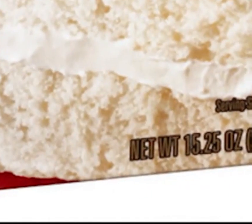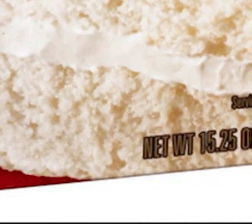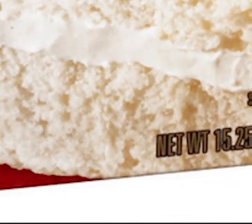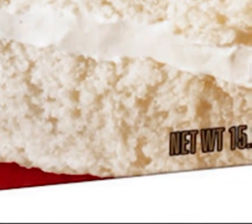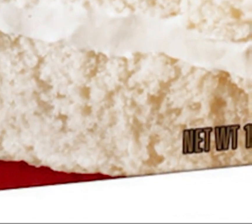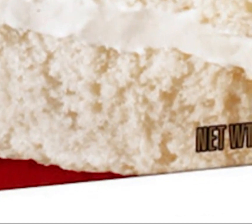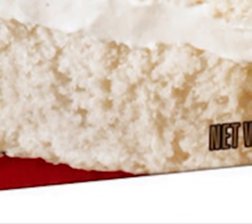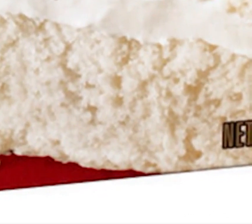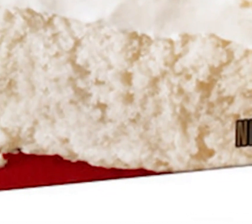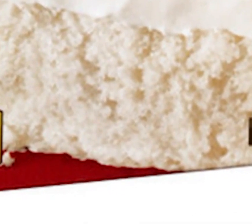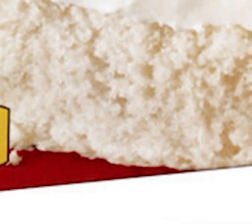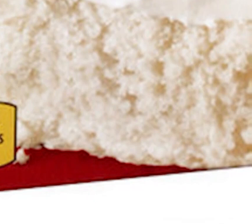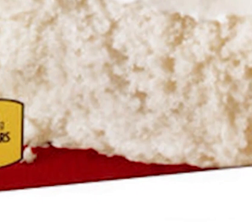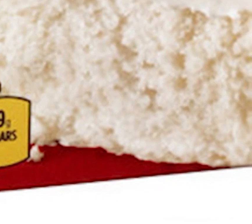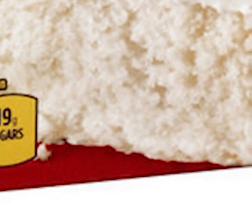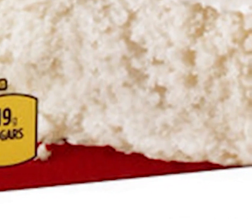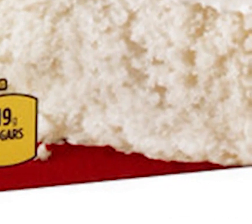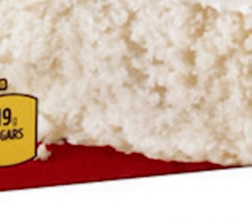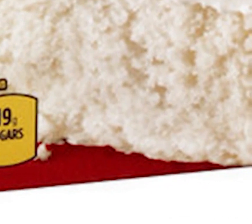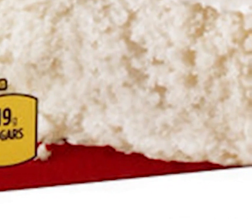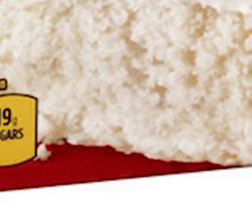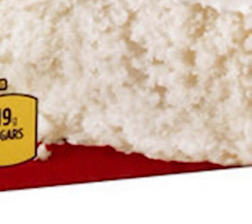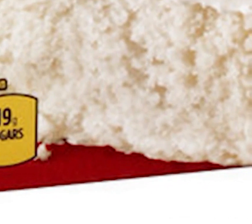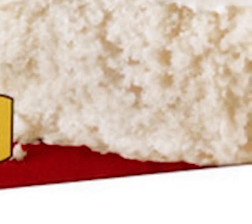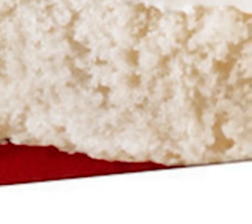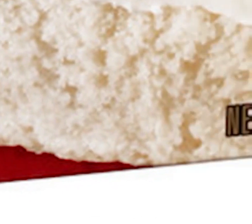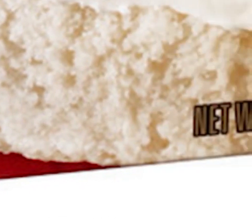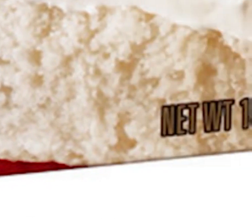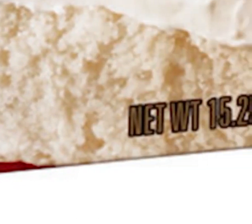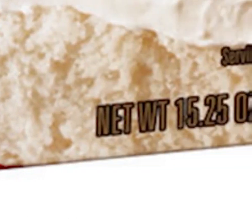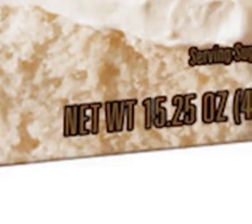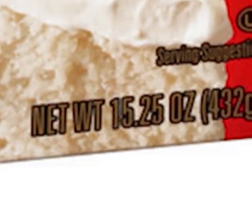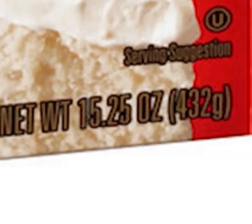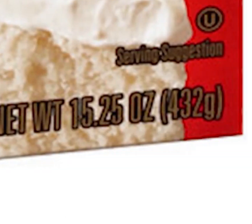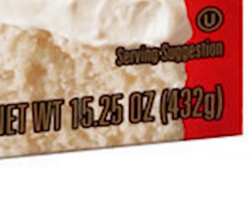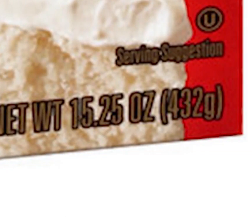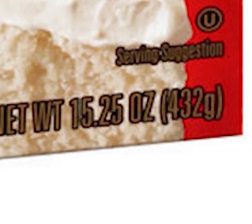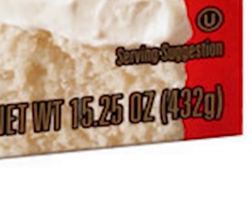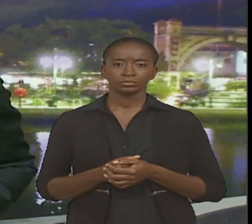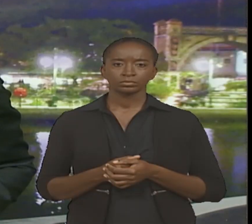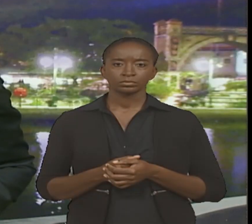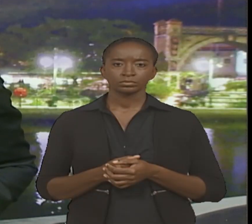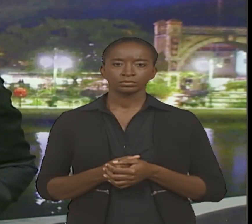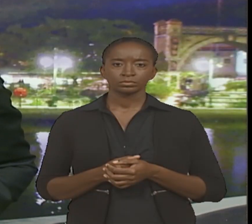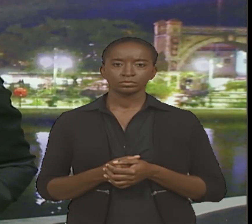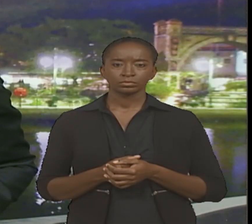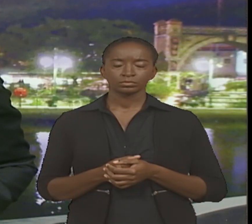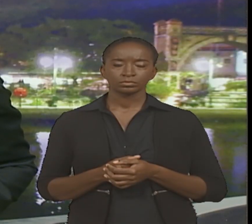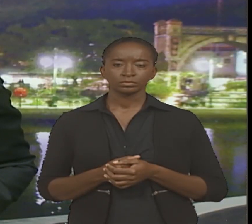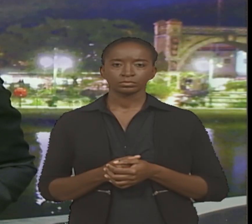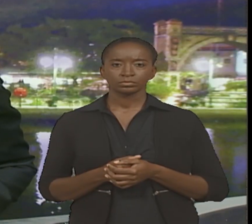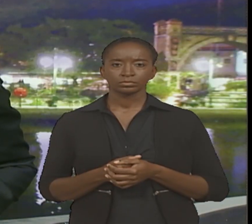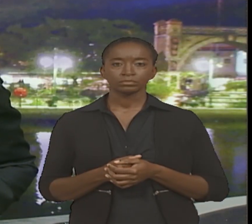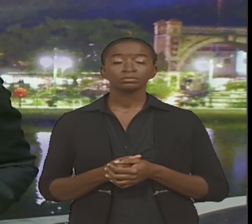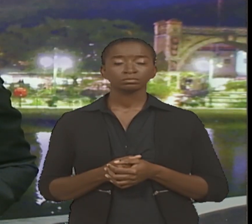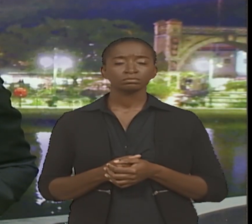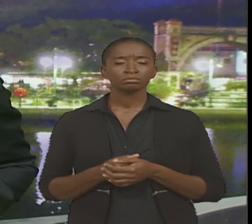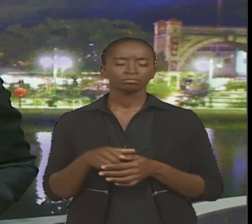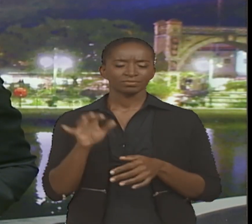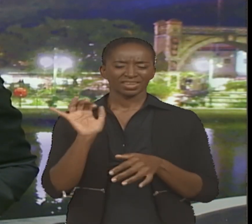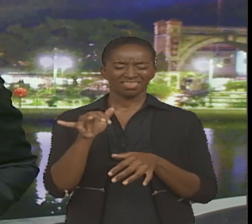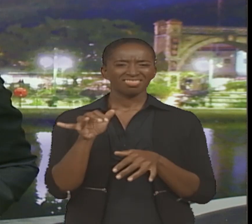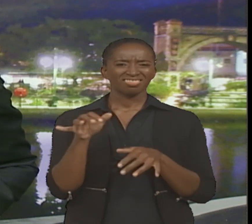U.S. health officials, Centers of Disease Control and Prevention, and Food and Drug Administration in connection with a positive finding